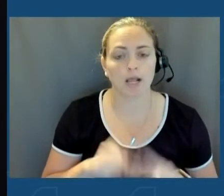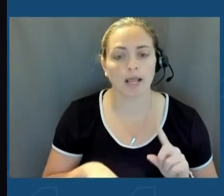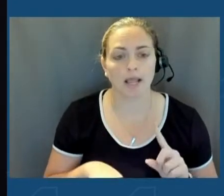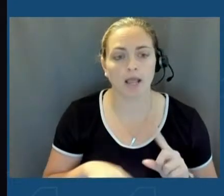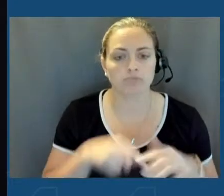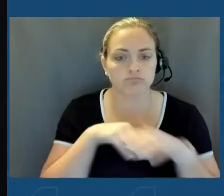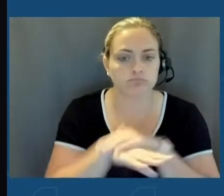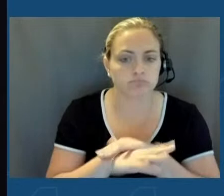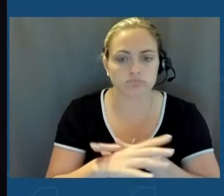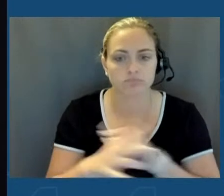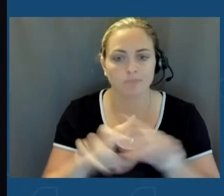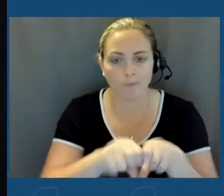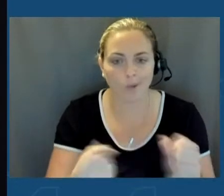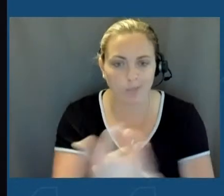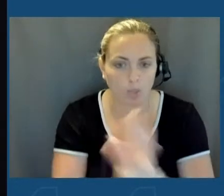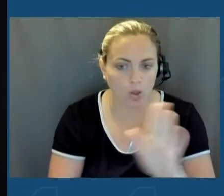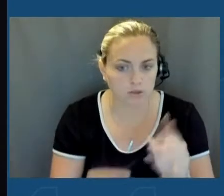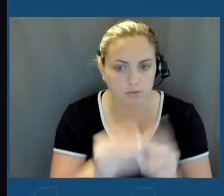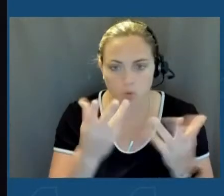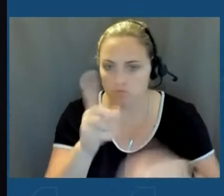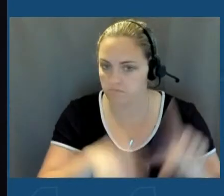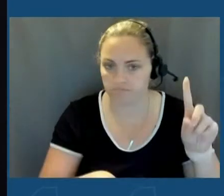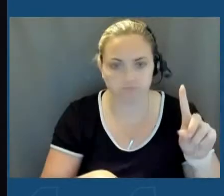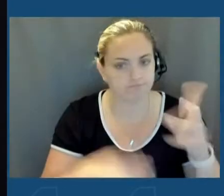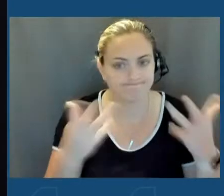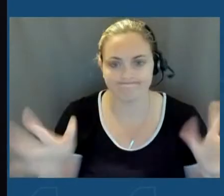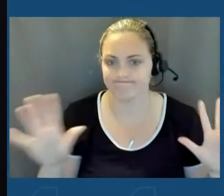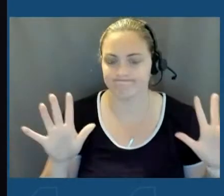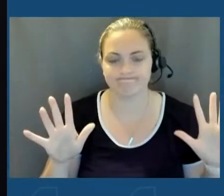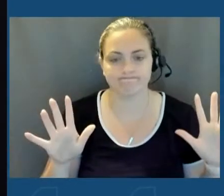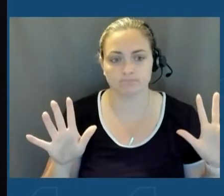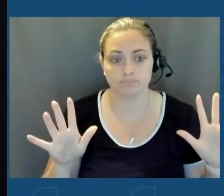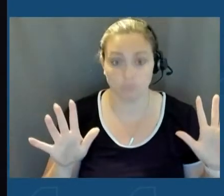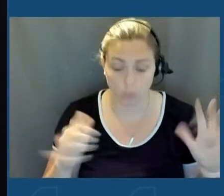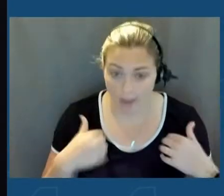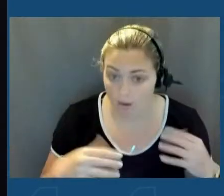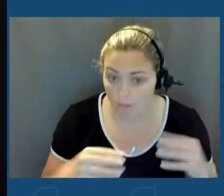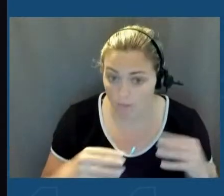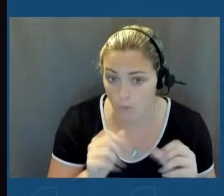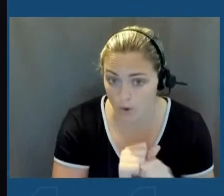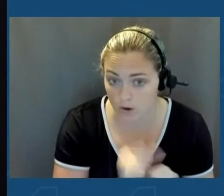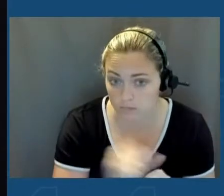our laws anymore. There's more to do.